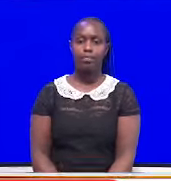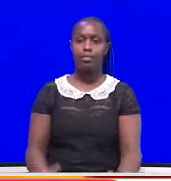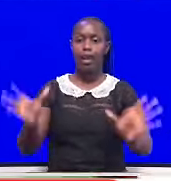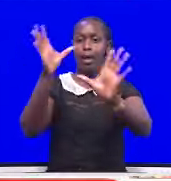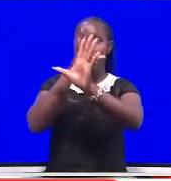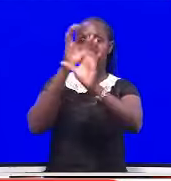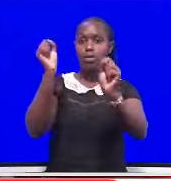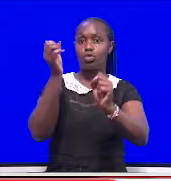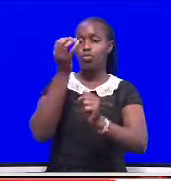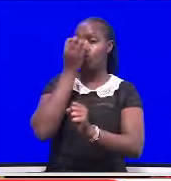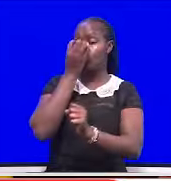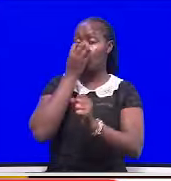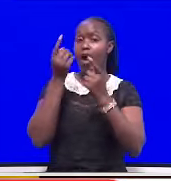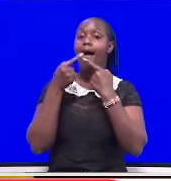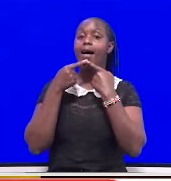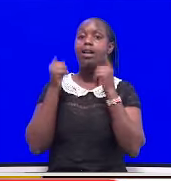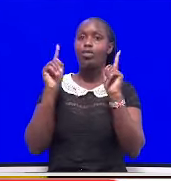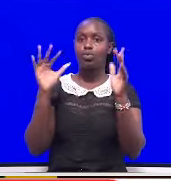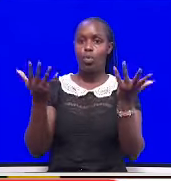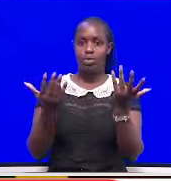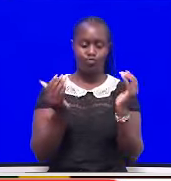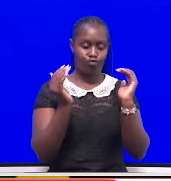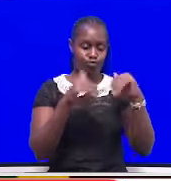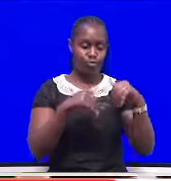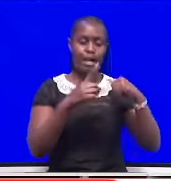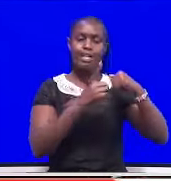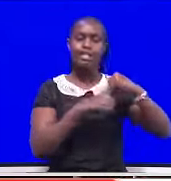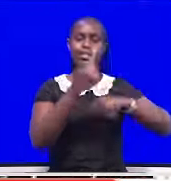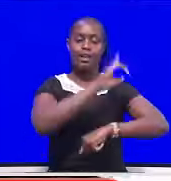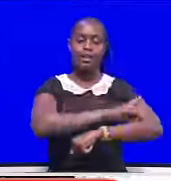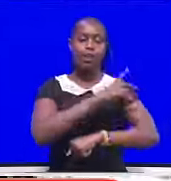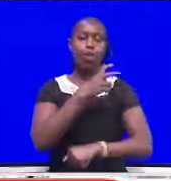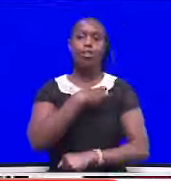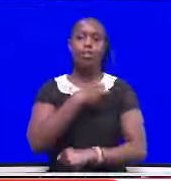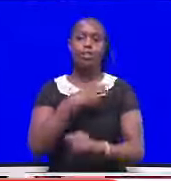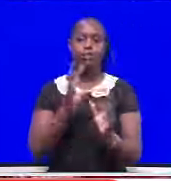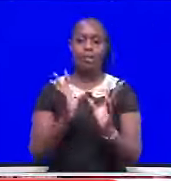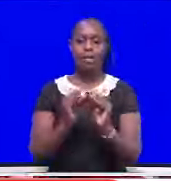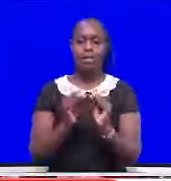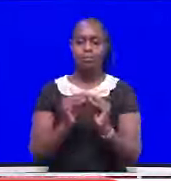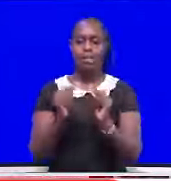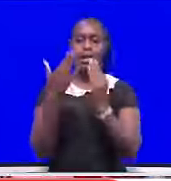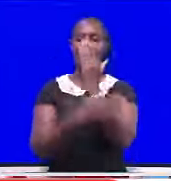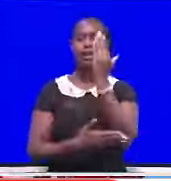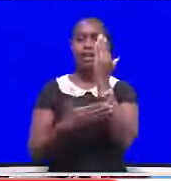President William Ruto had announced plans to convene a six-day consultative meeting following youth-led protests across the country.